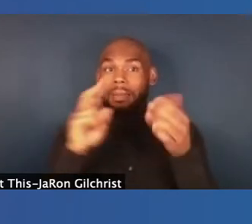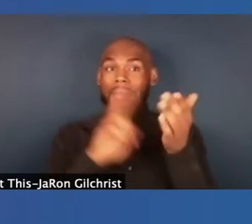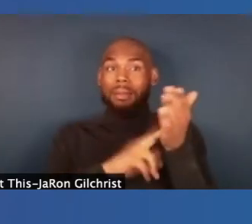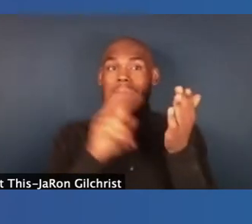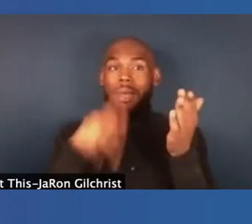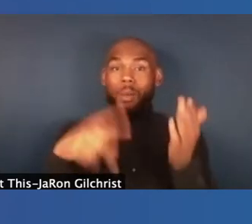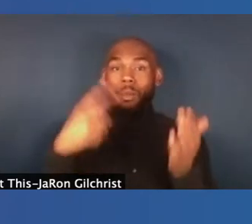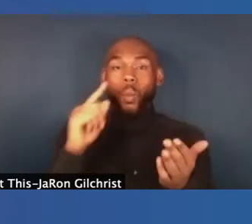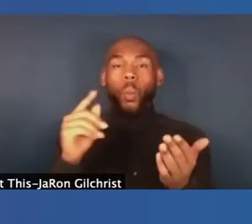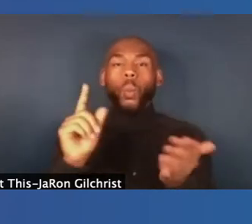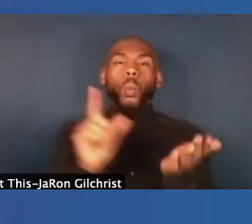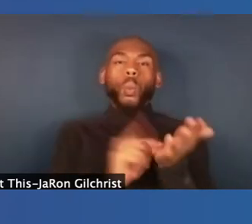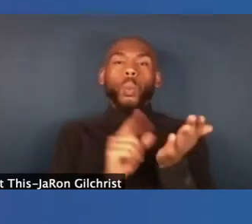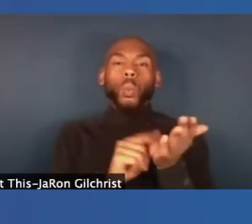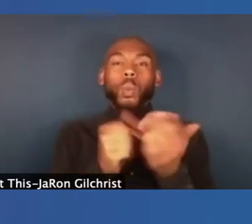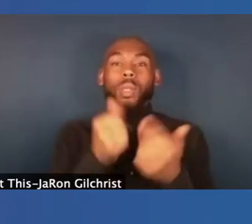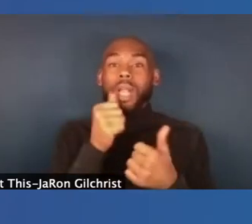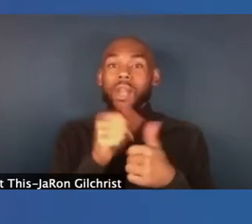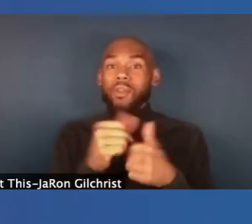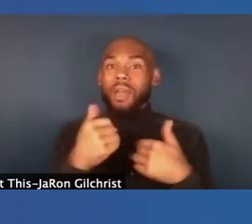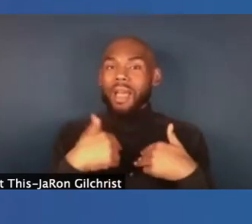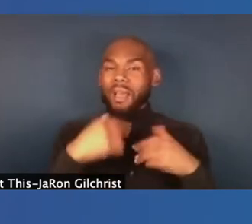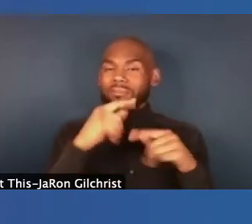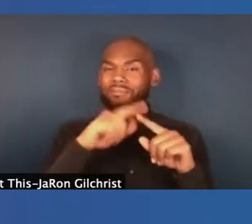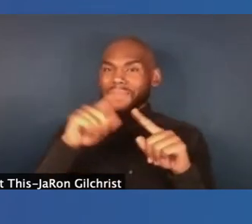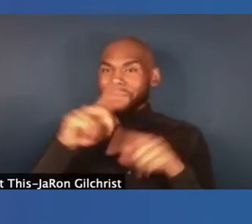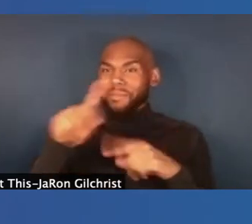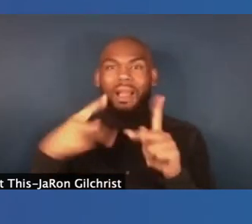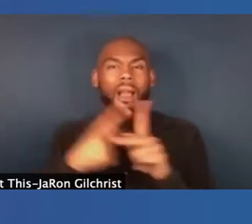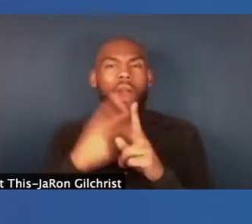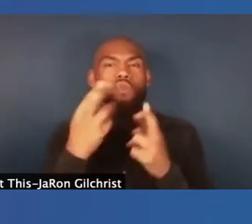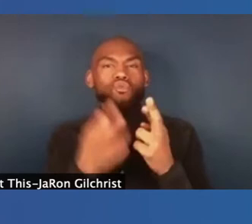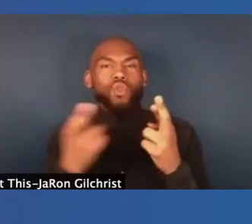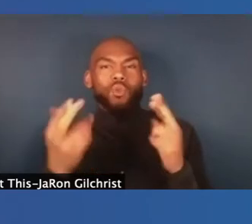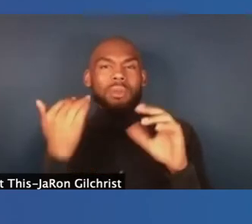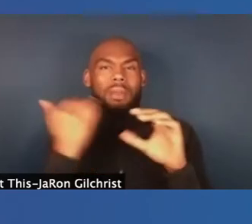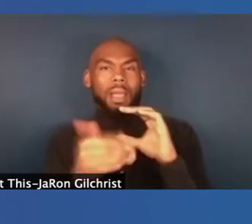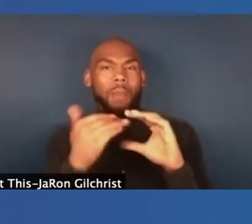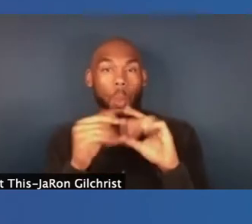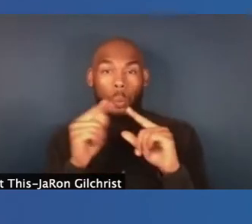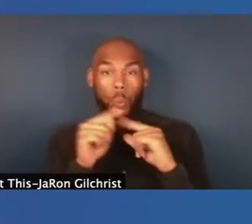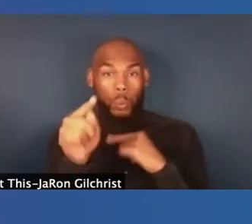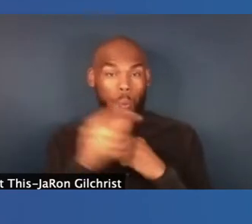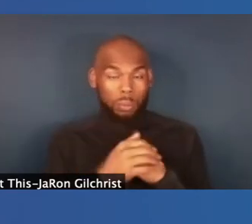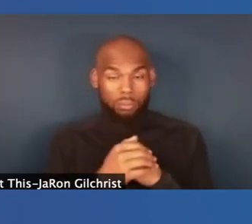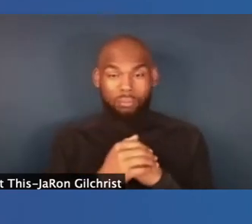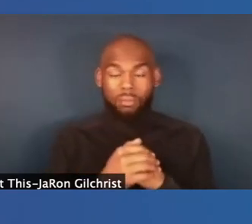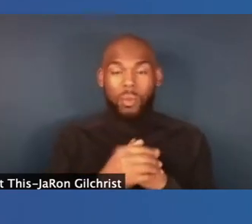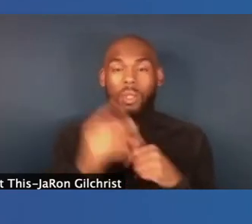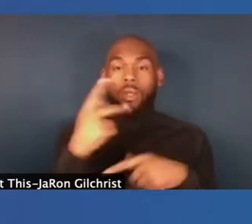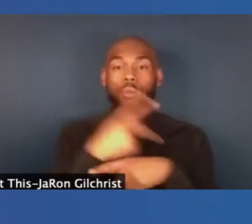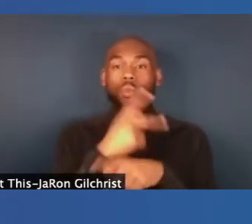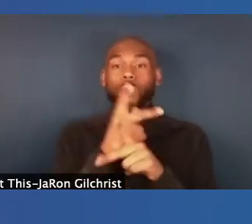sign up for our newsletter, and you will get all sorts of exciting resources in your inbox. Our Producing Ethically in